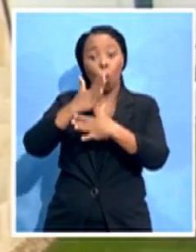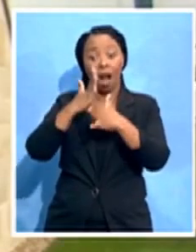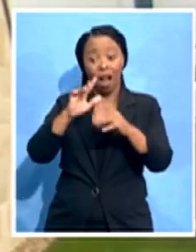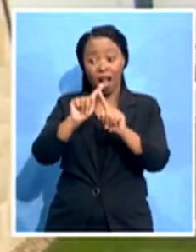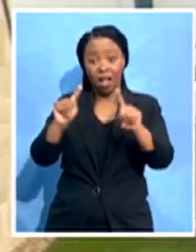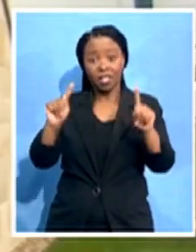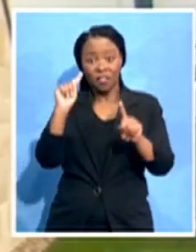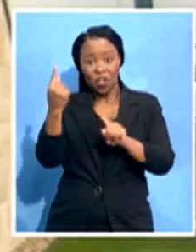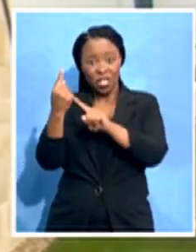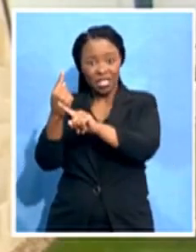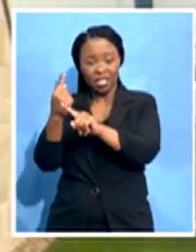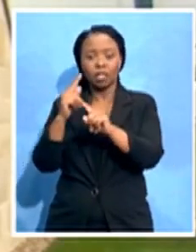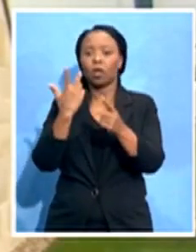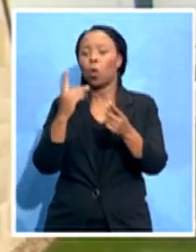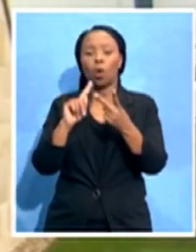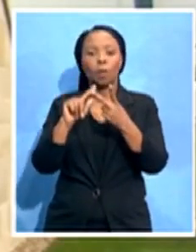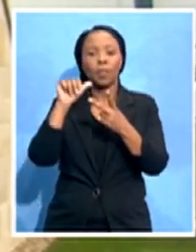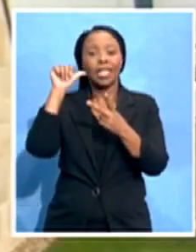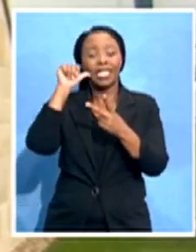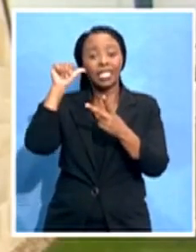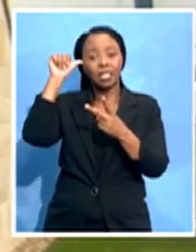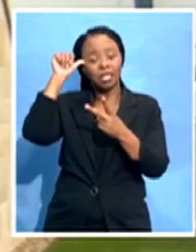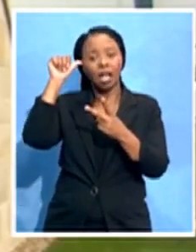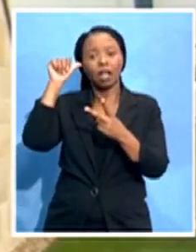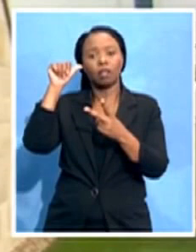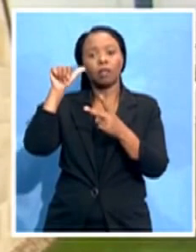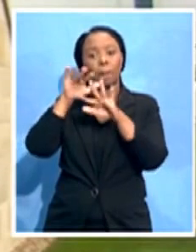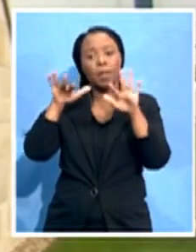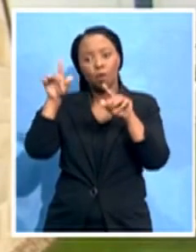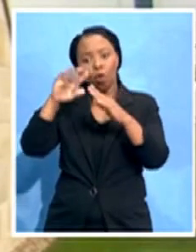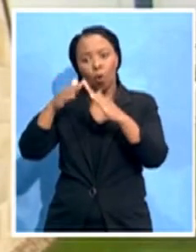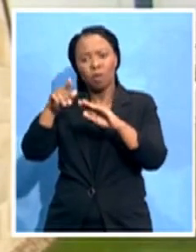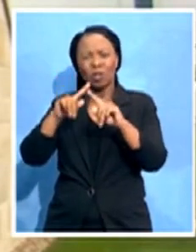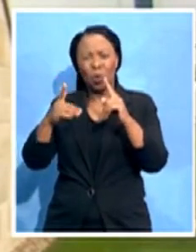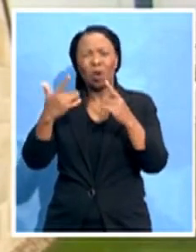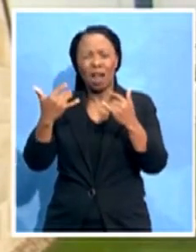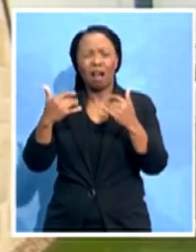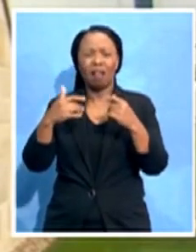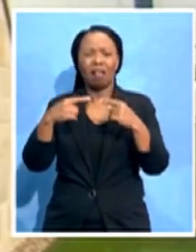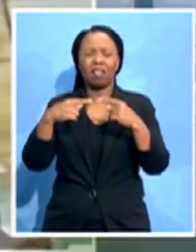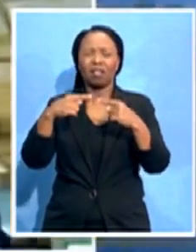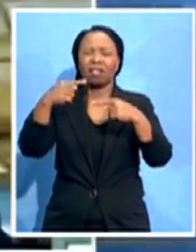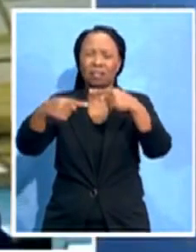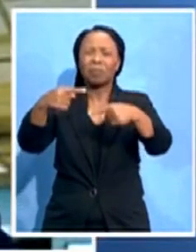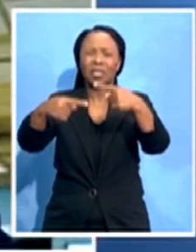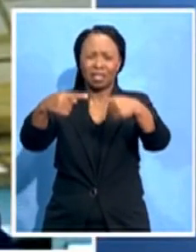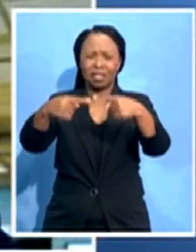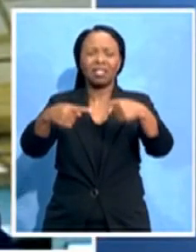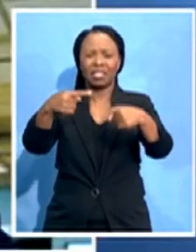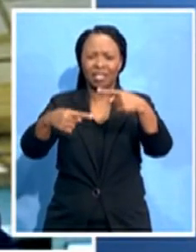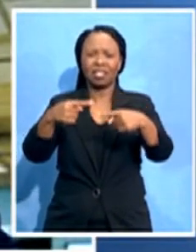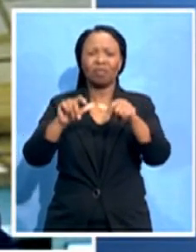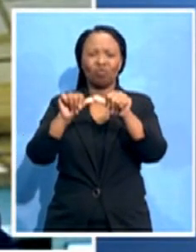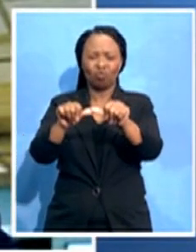So so there's going to be debate, but also generally all countries, there are people who believe in vaccines, there